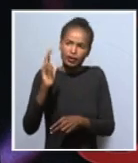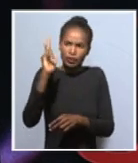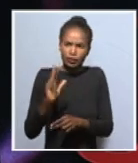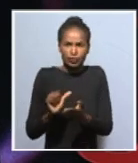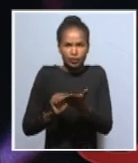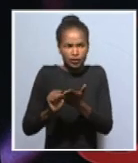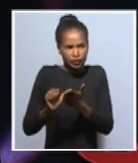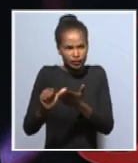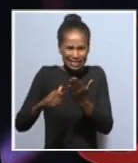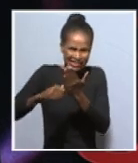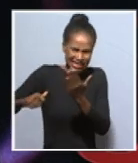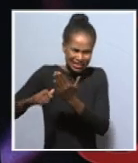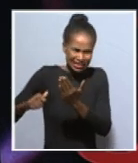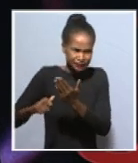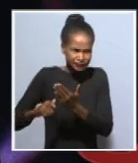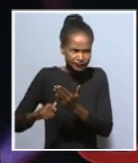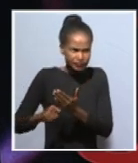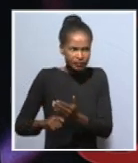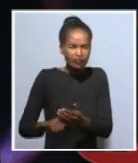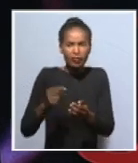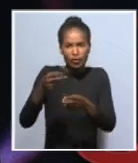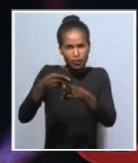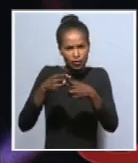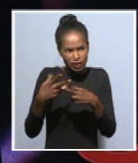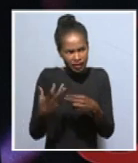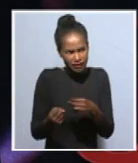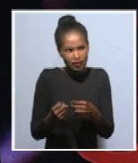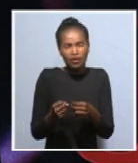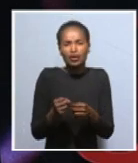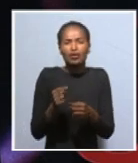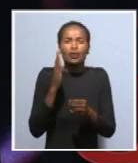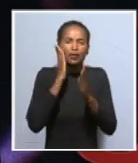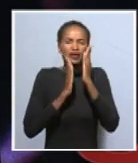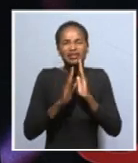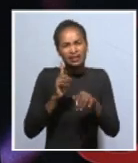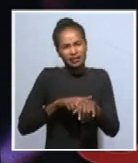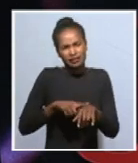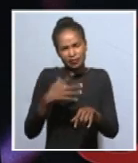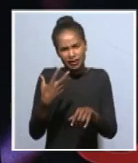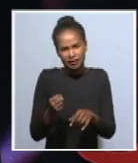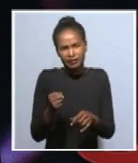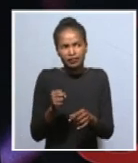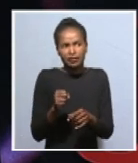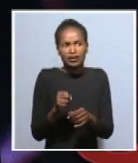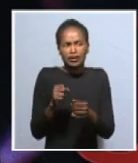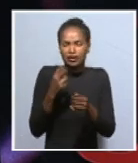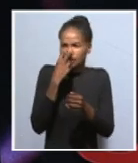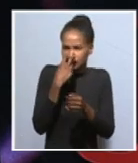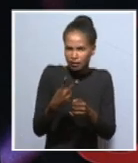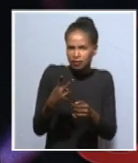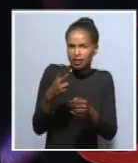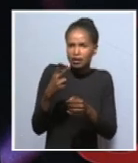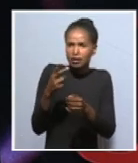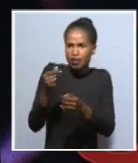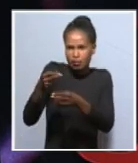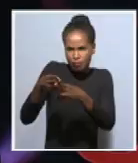pay back. But once a client then gets a loan, there is a grace period depending on the production cycle of what they have